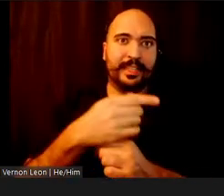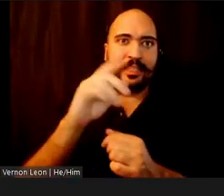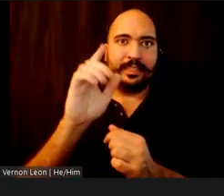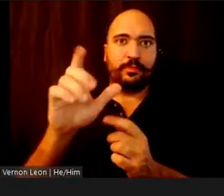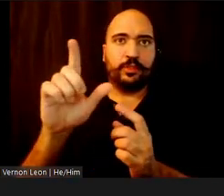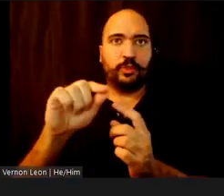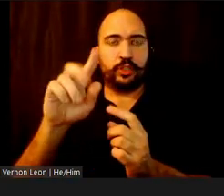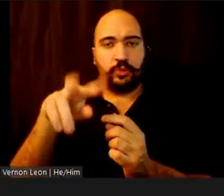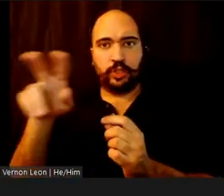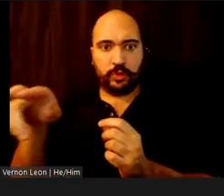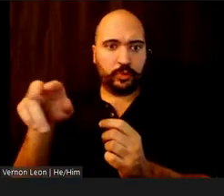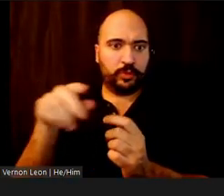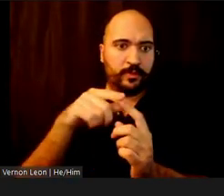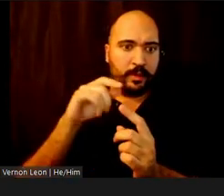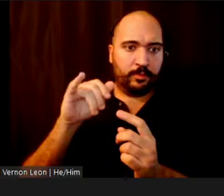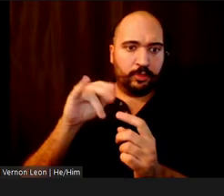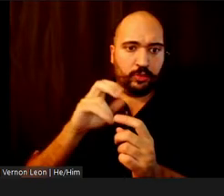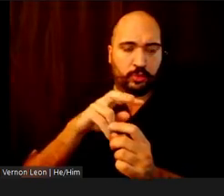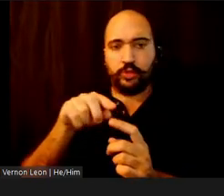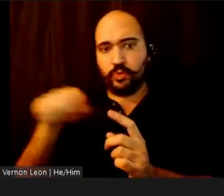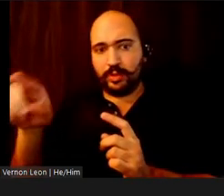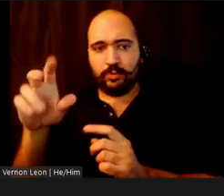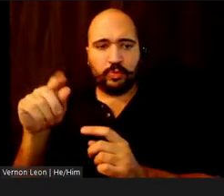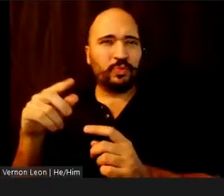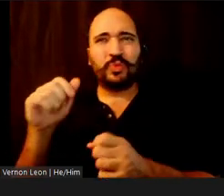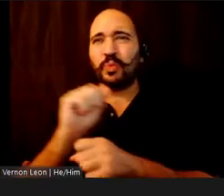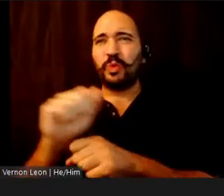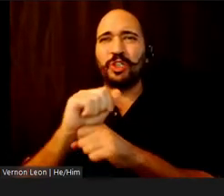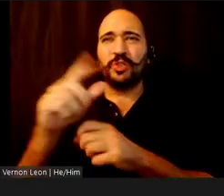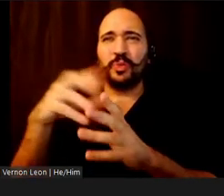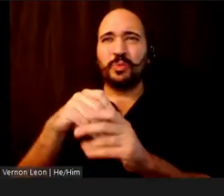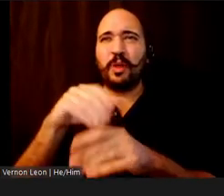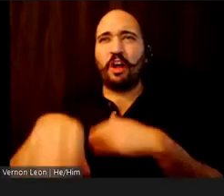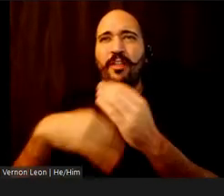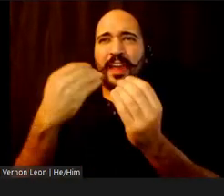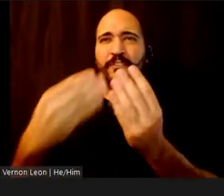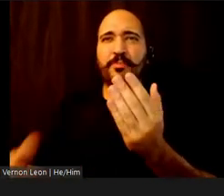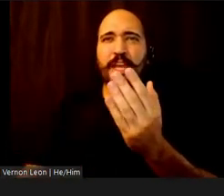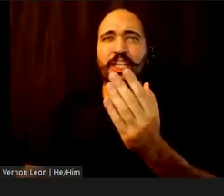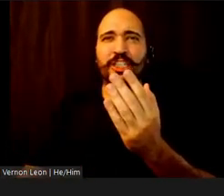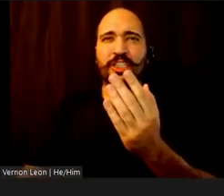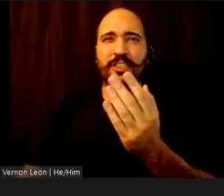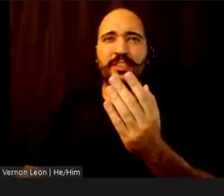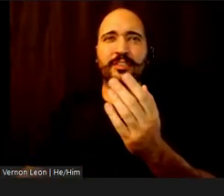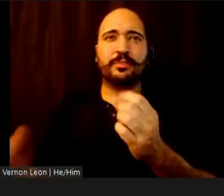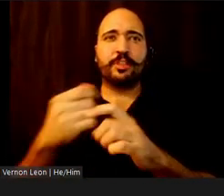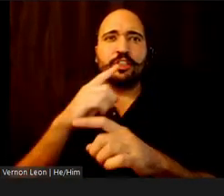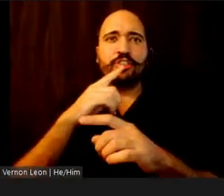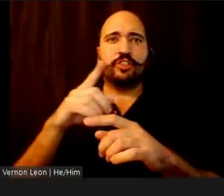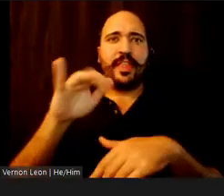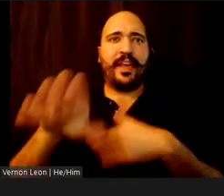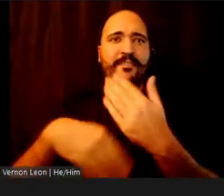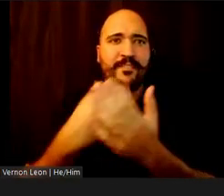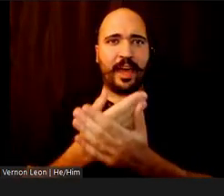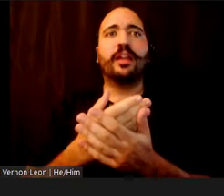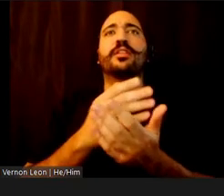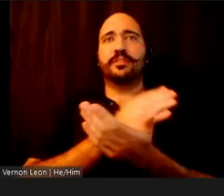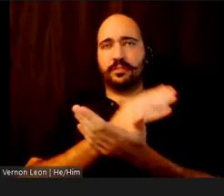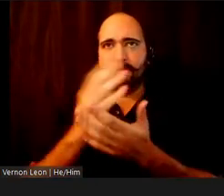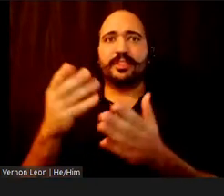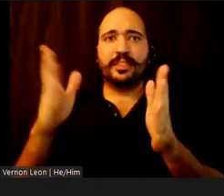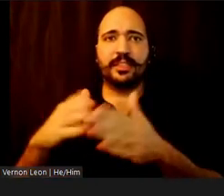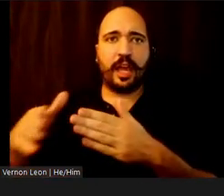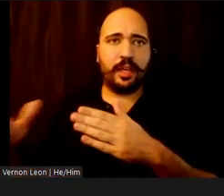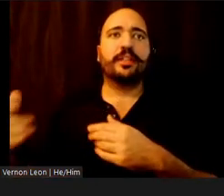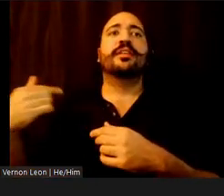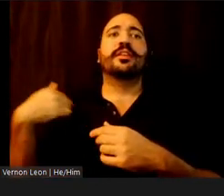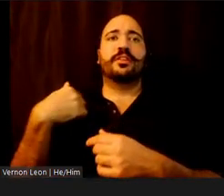the work will be done to incorporate all of that information to make sure that the final outreach is done, and ultimately to have Federal Highway Administration make